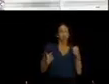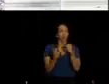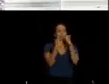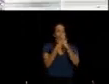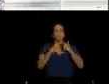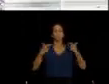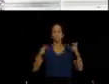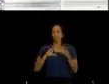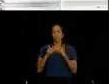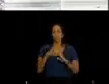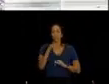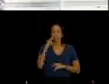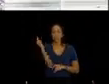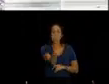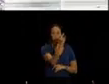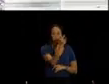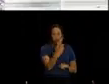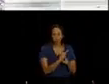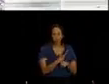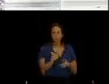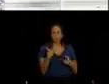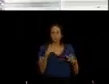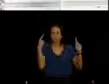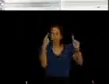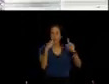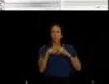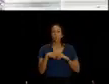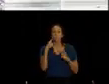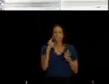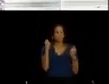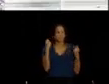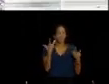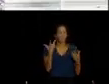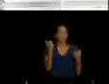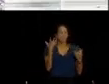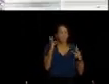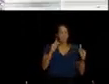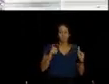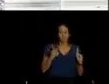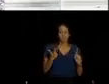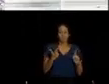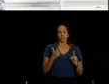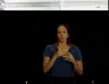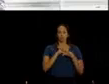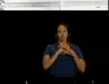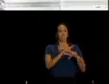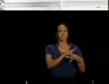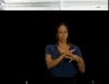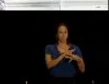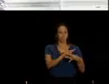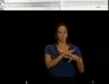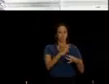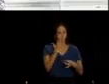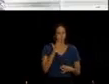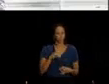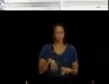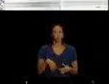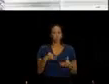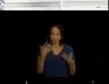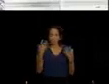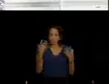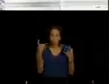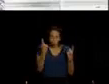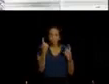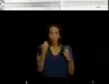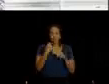I think a lot of you in this room can attest to it. At your best times and your worst times, you need people in your corner to